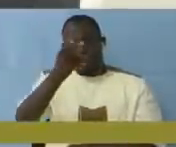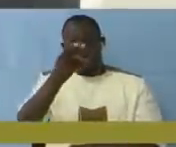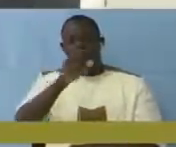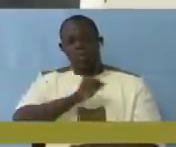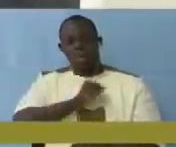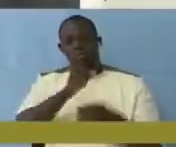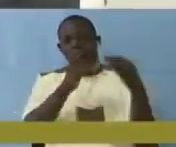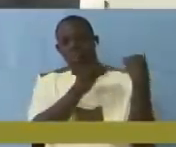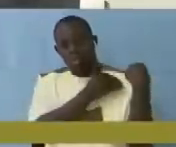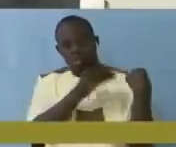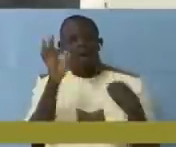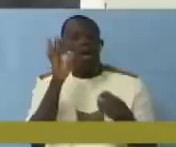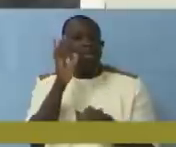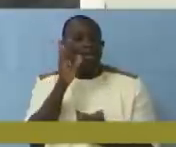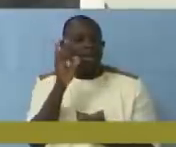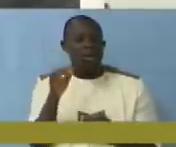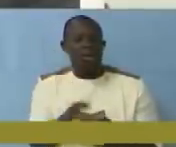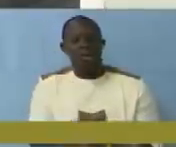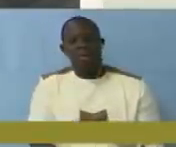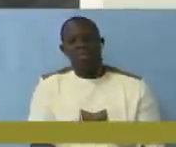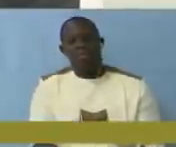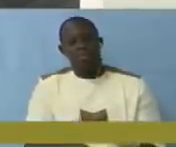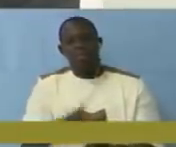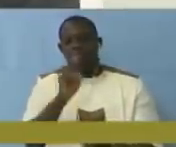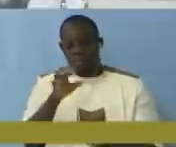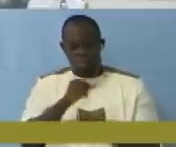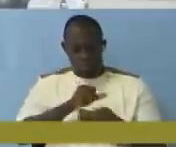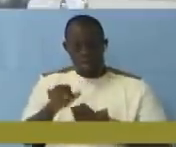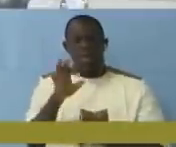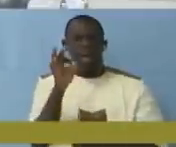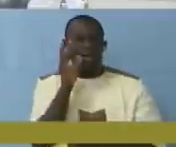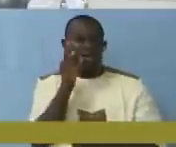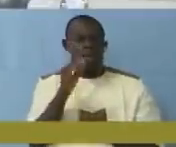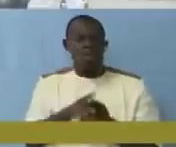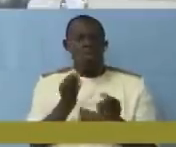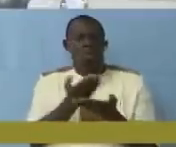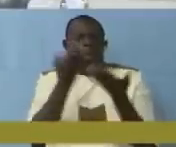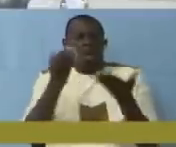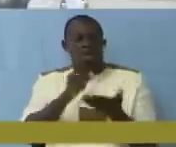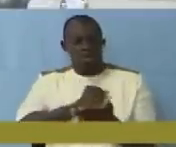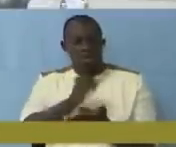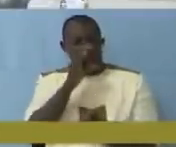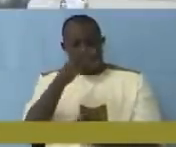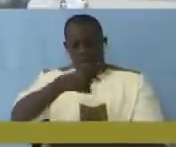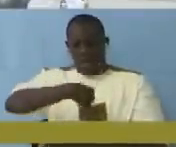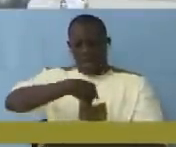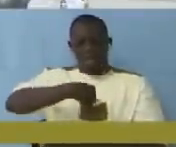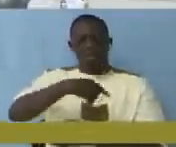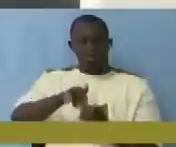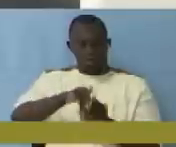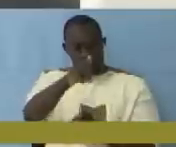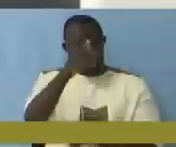But you know, why did he say I? But you know rational human beings don't behave like that.